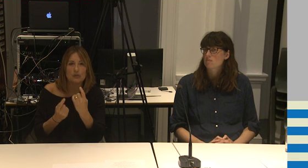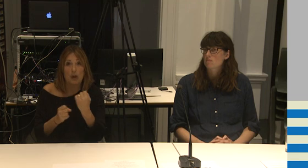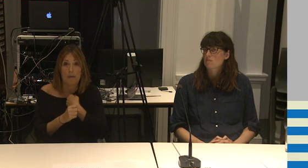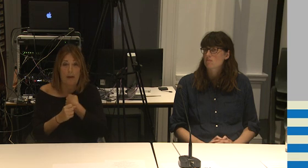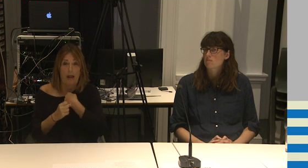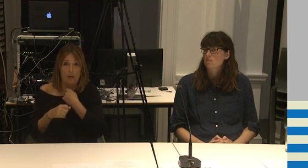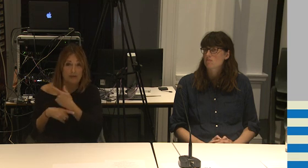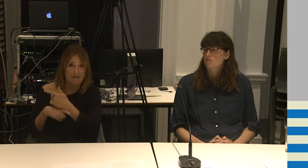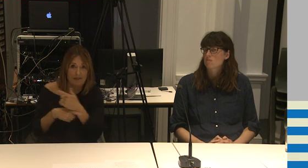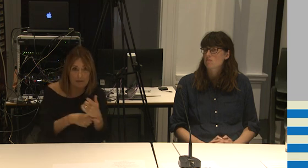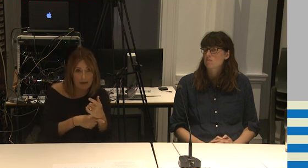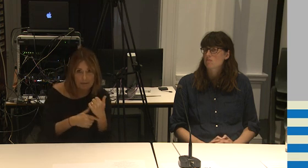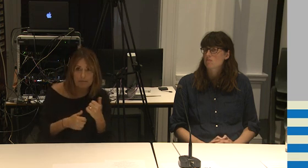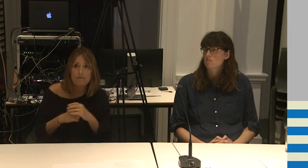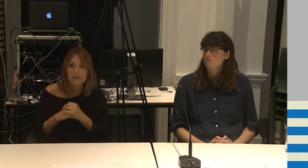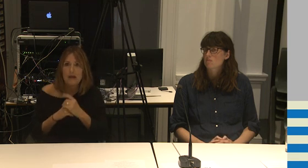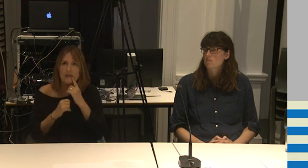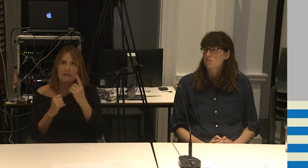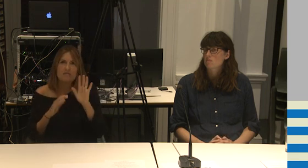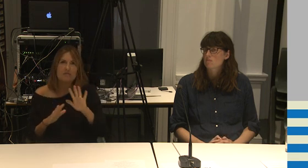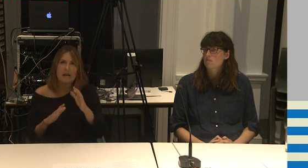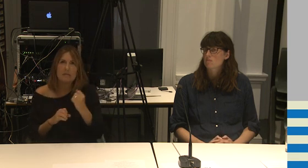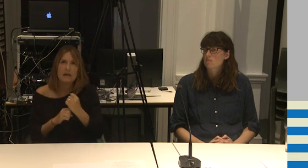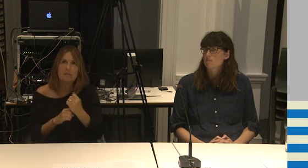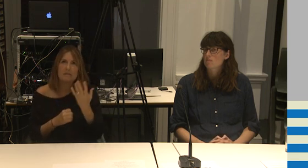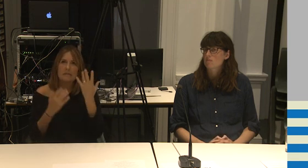was making it. It was made about 10 years ago.